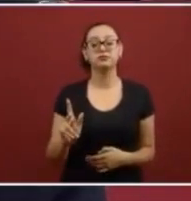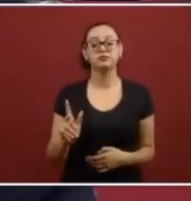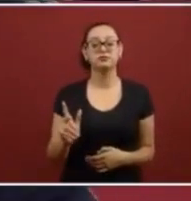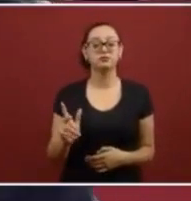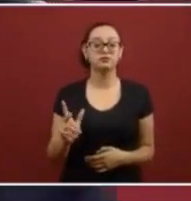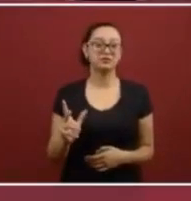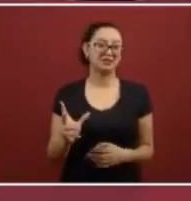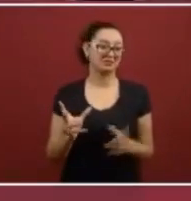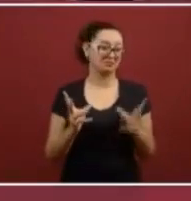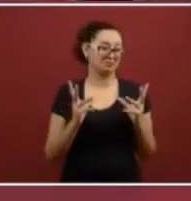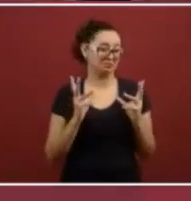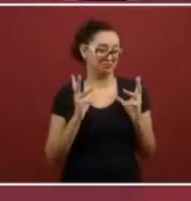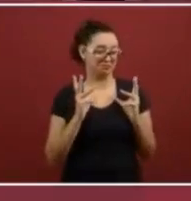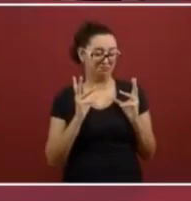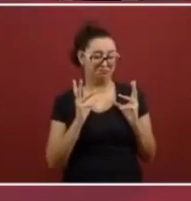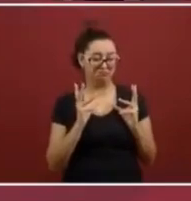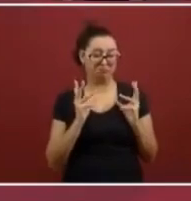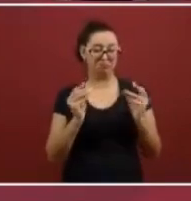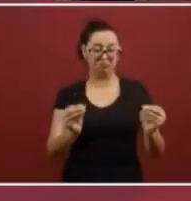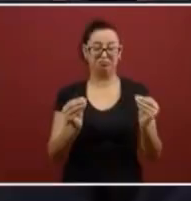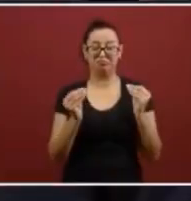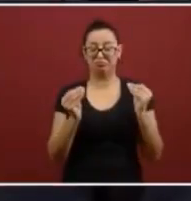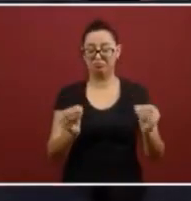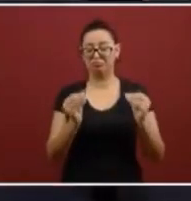hay muchísimos, pero